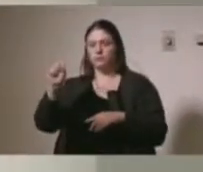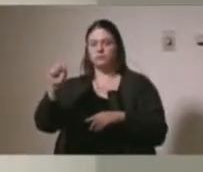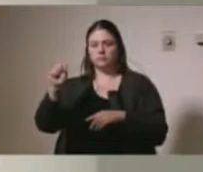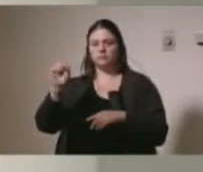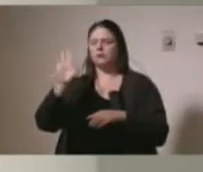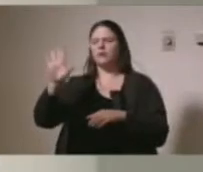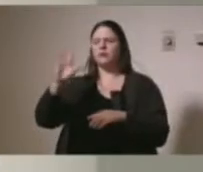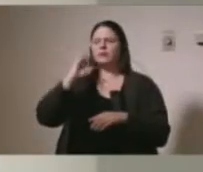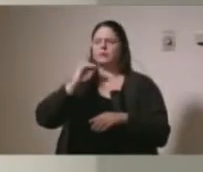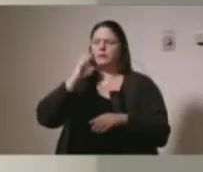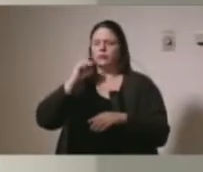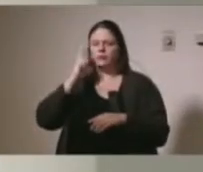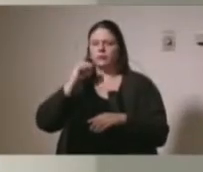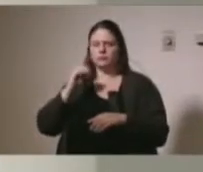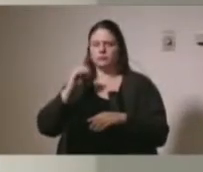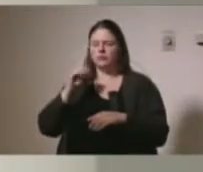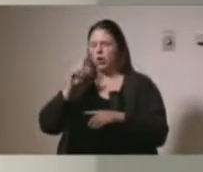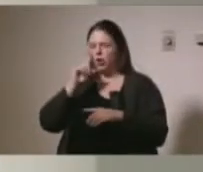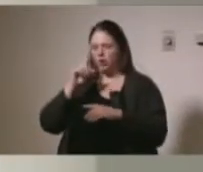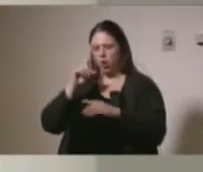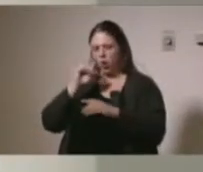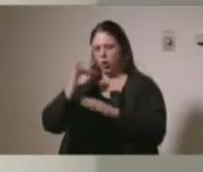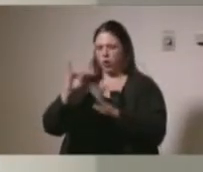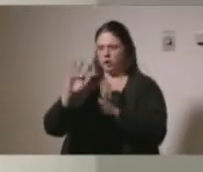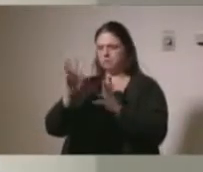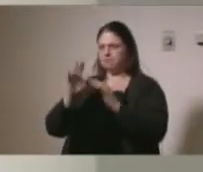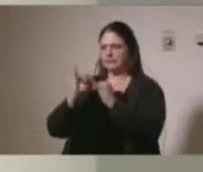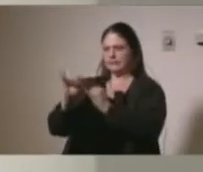in Canada, with the whole issue of,